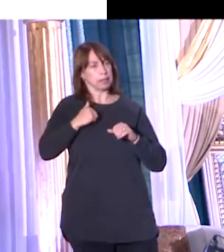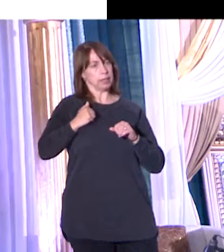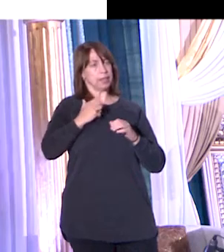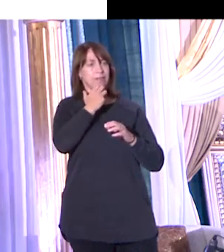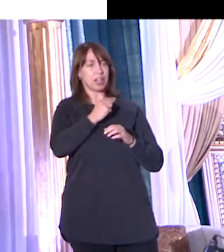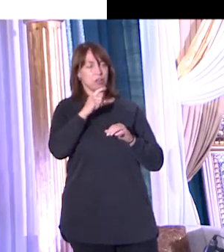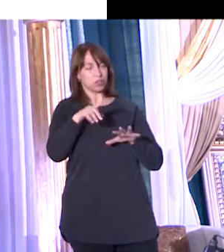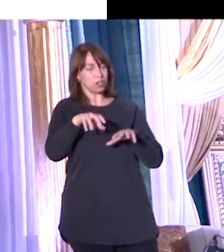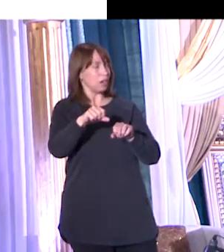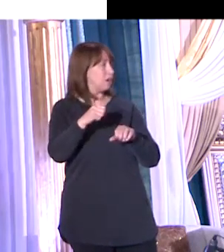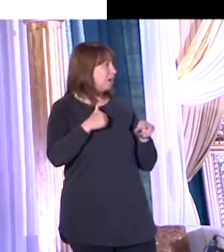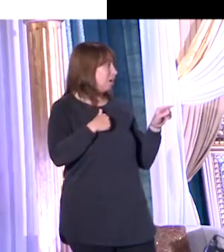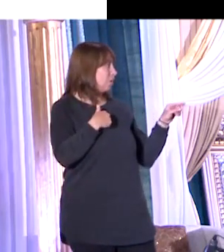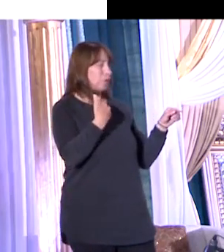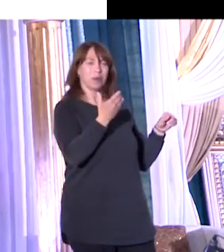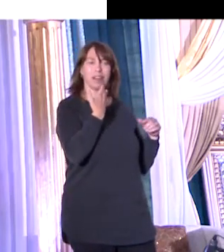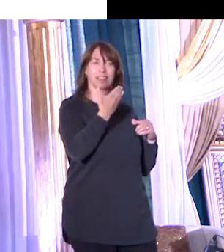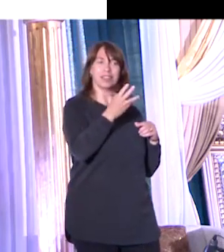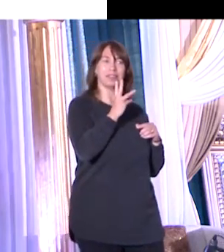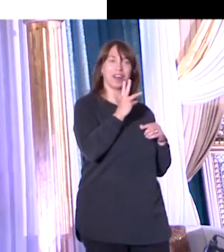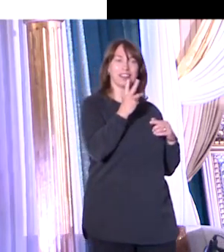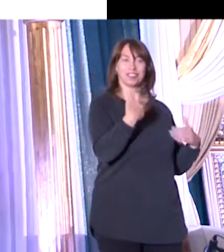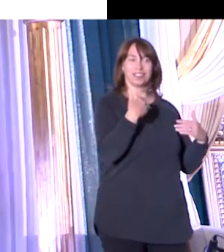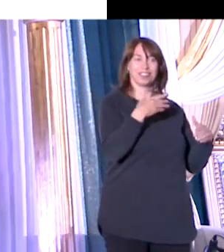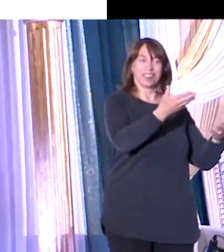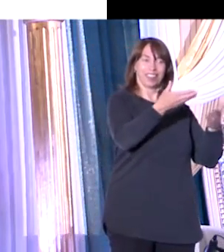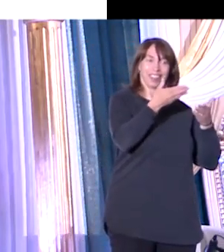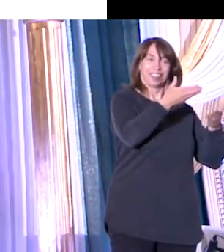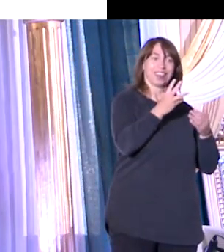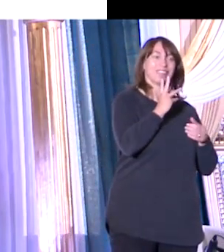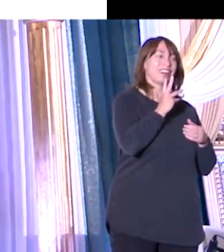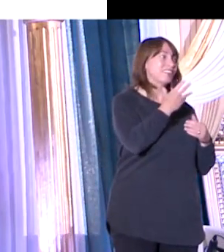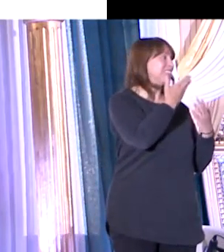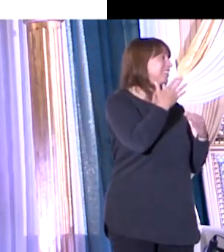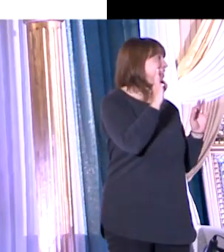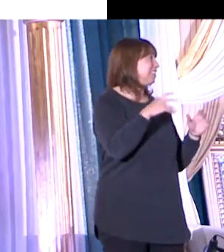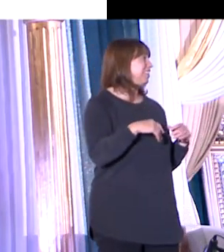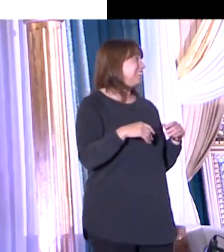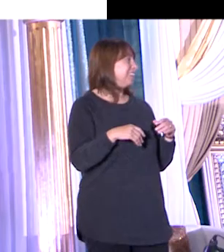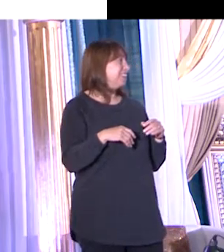end of this. Thank you. That's three is enough. Thank you.